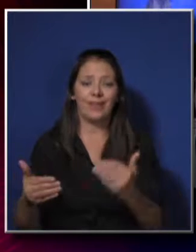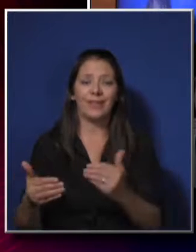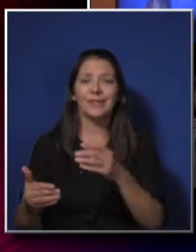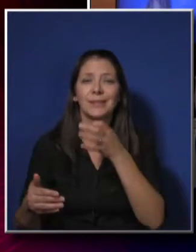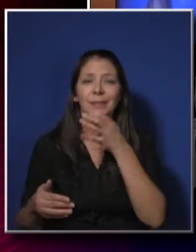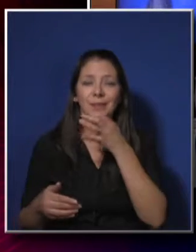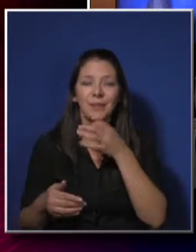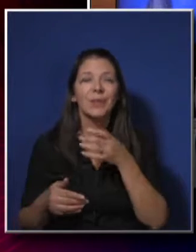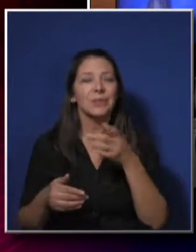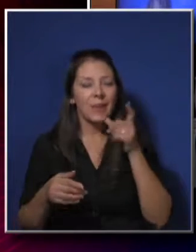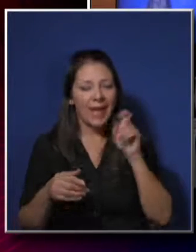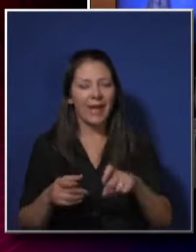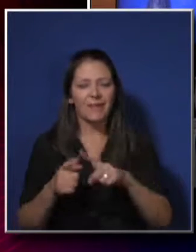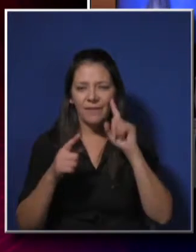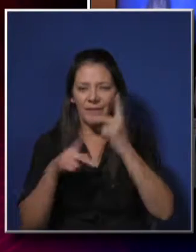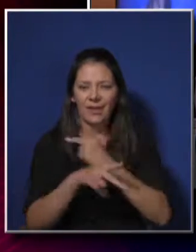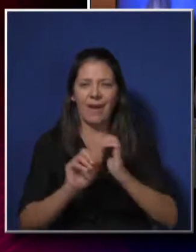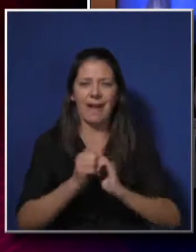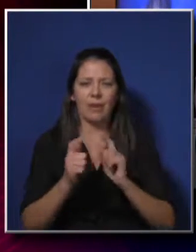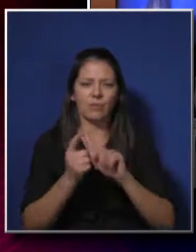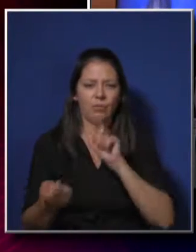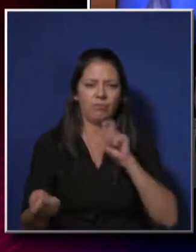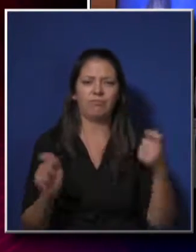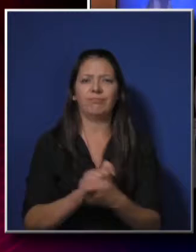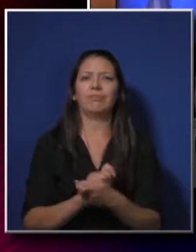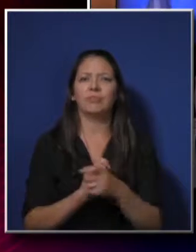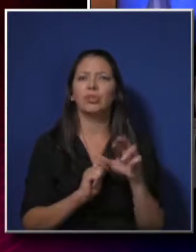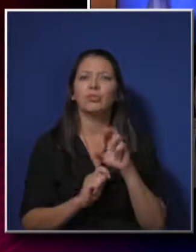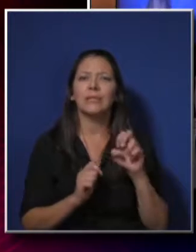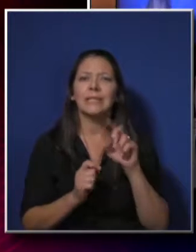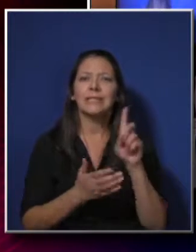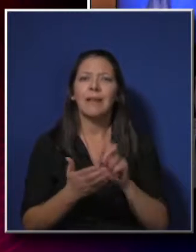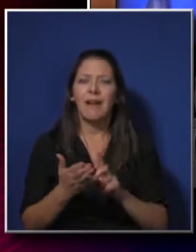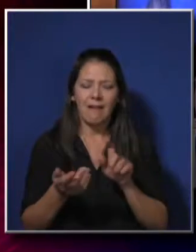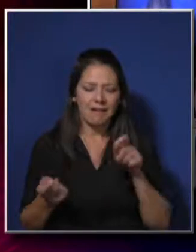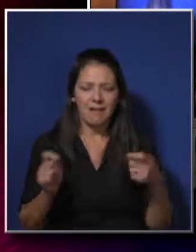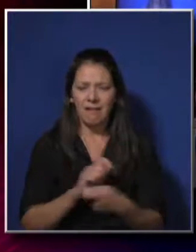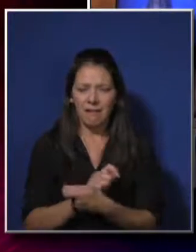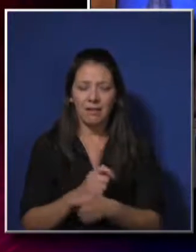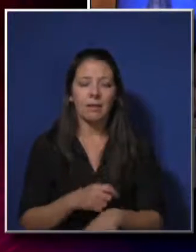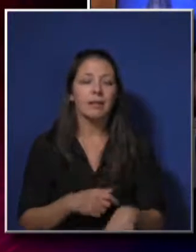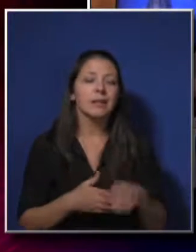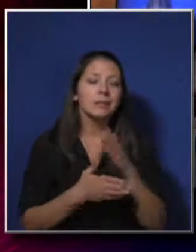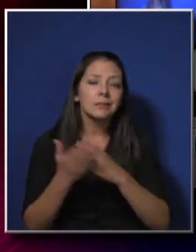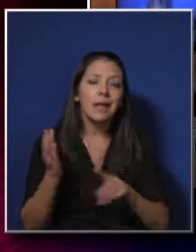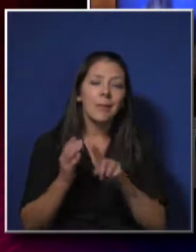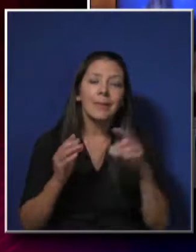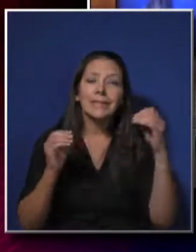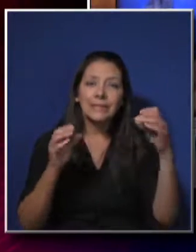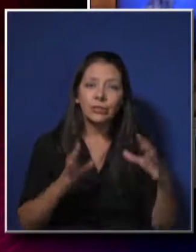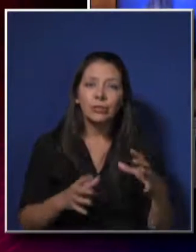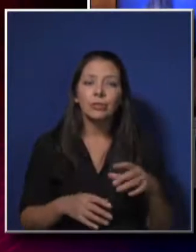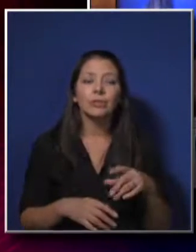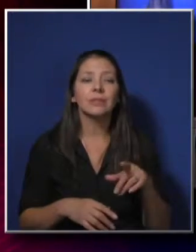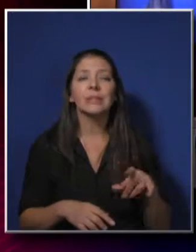at redesign. We are having retirements of teachers and other staff